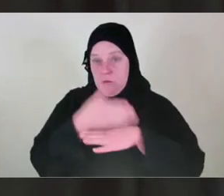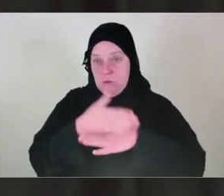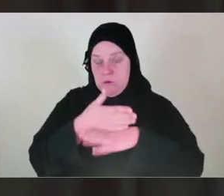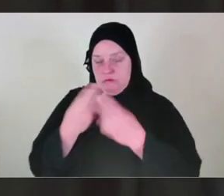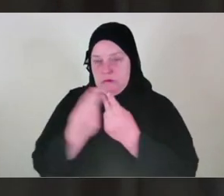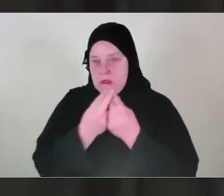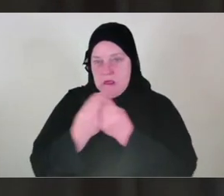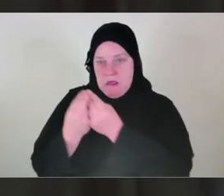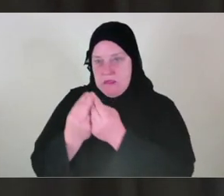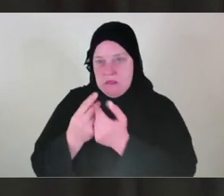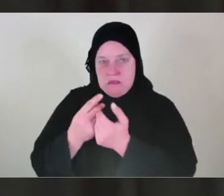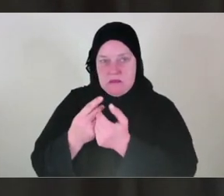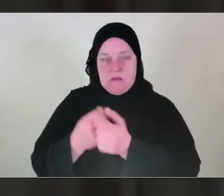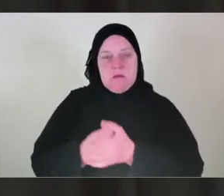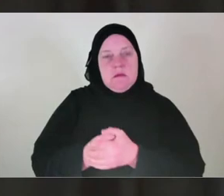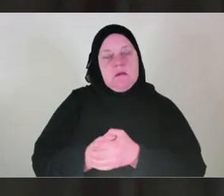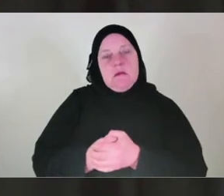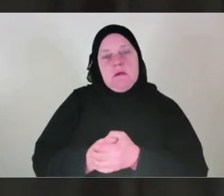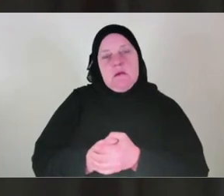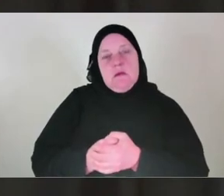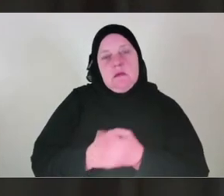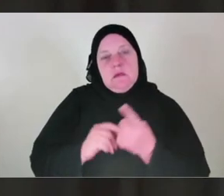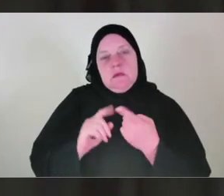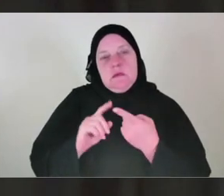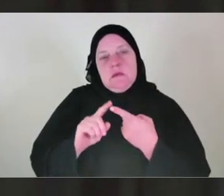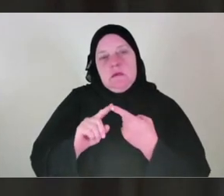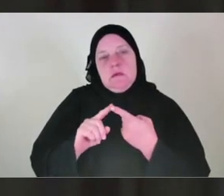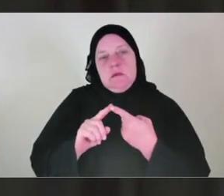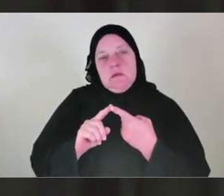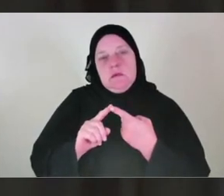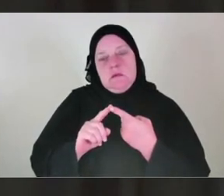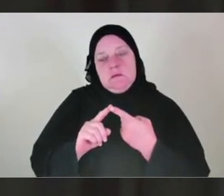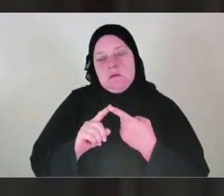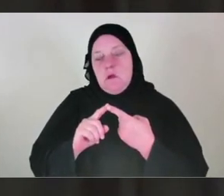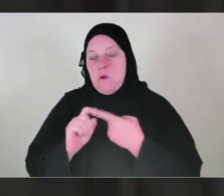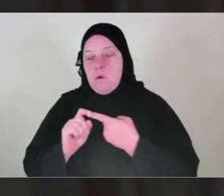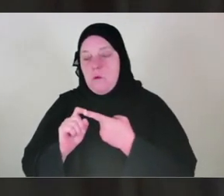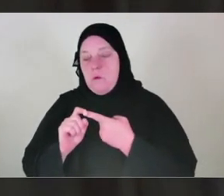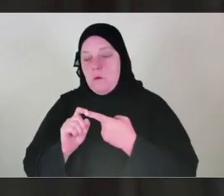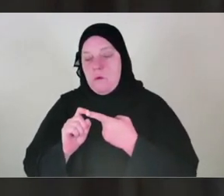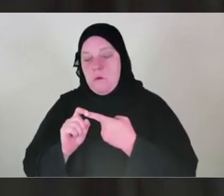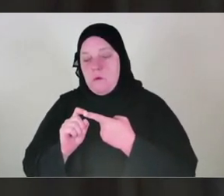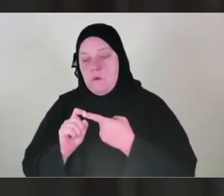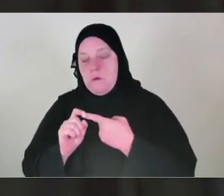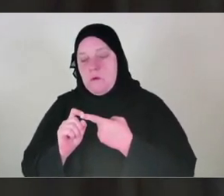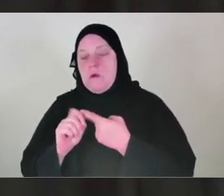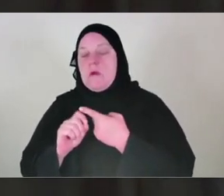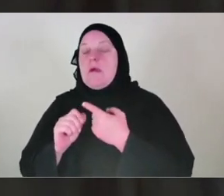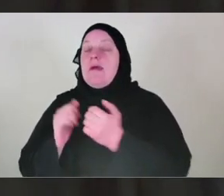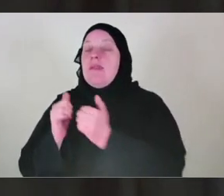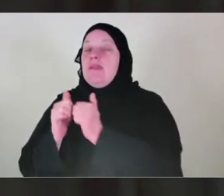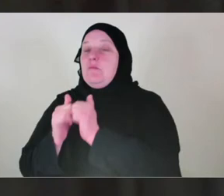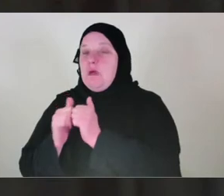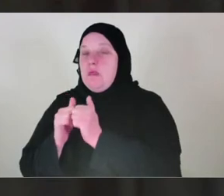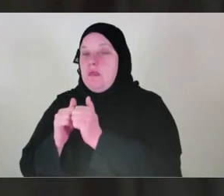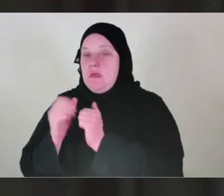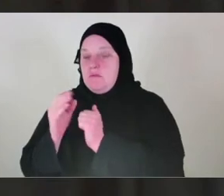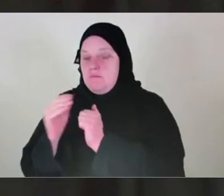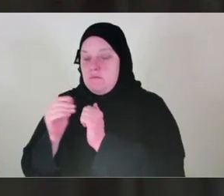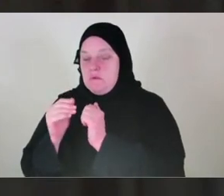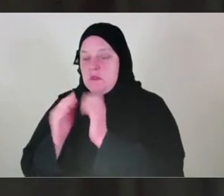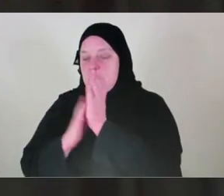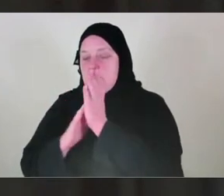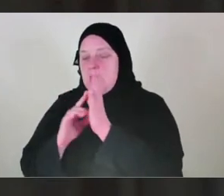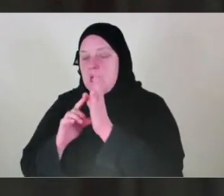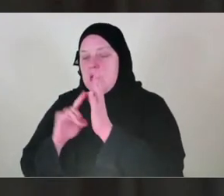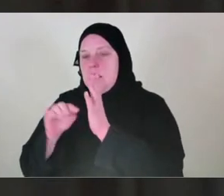Abu Ishaq Muhammad ibn Harun, the half-brother of Ma'mun. He was the main player in this game. He